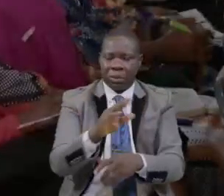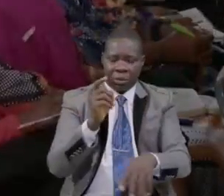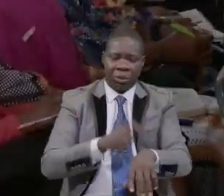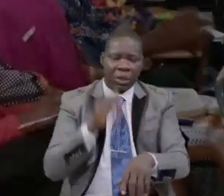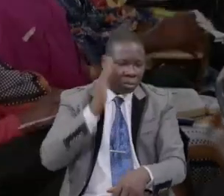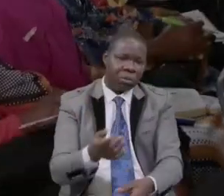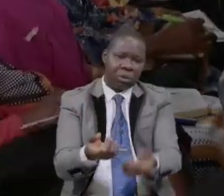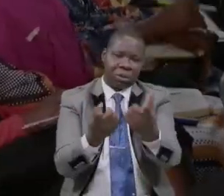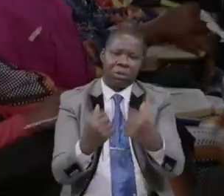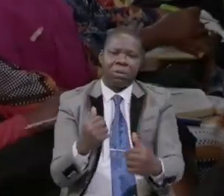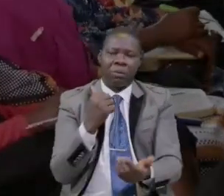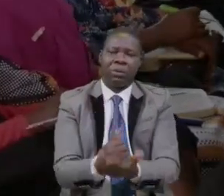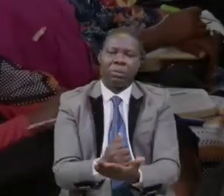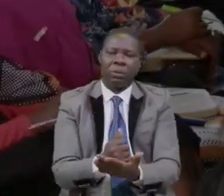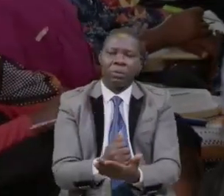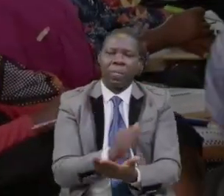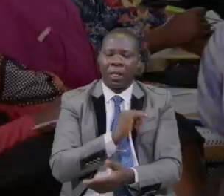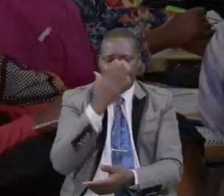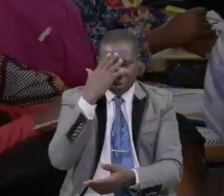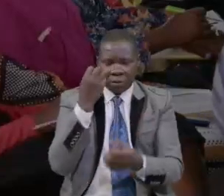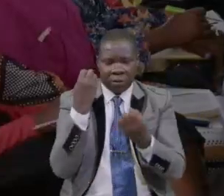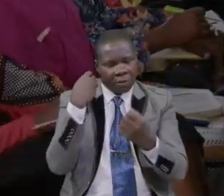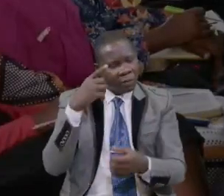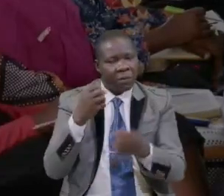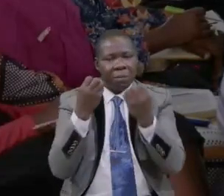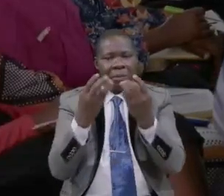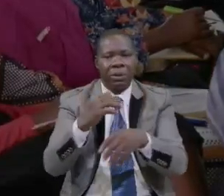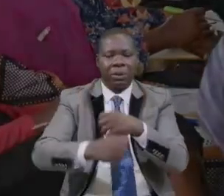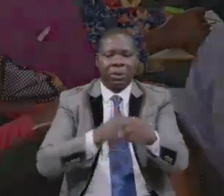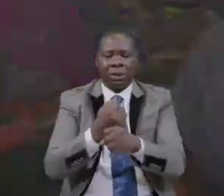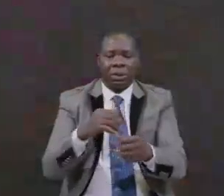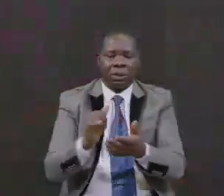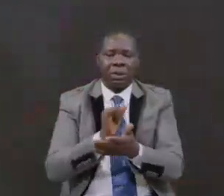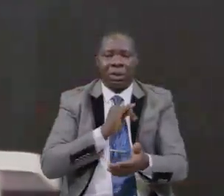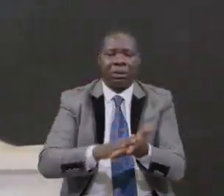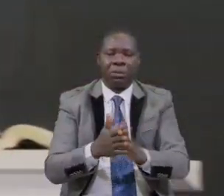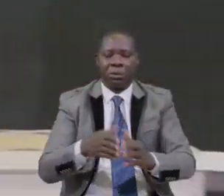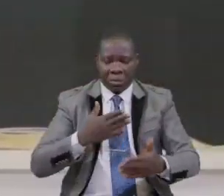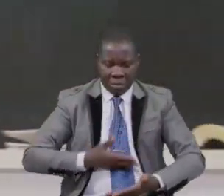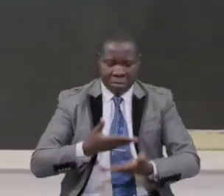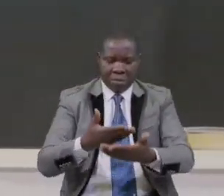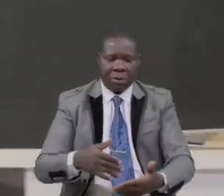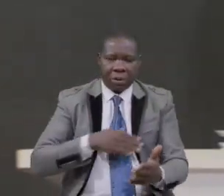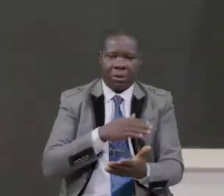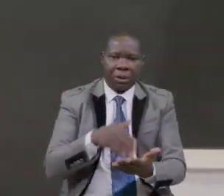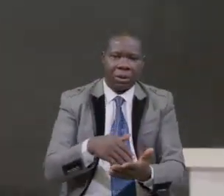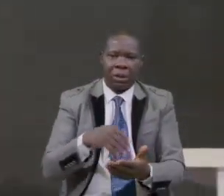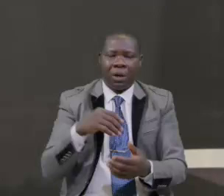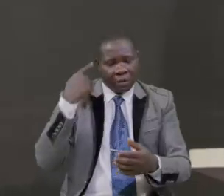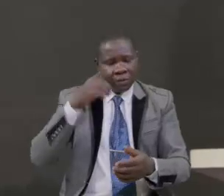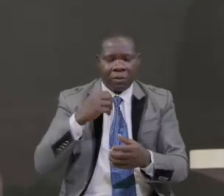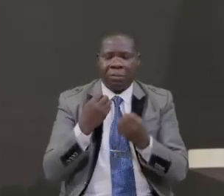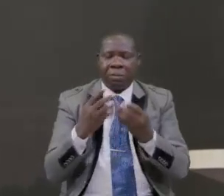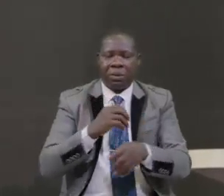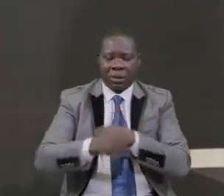Yeah. I know for many years after I got born again, for many years after the Lord sanctified me, for